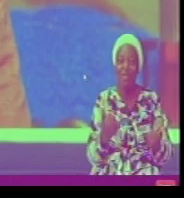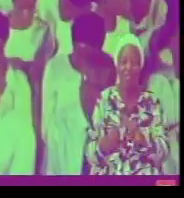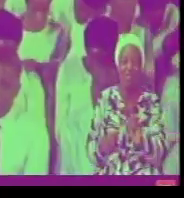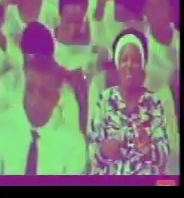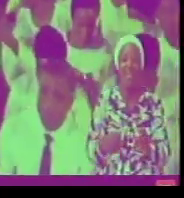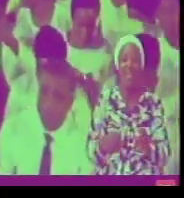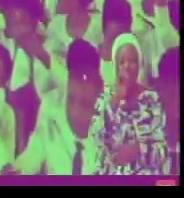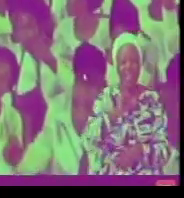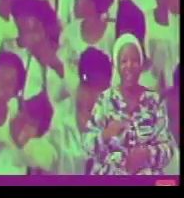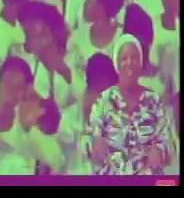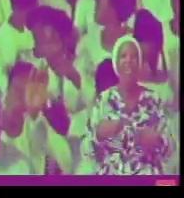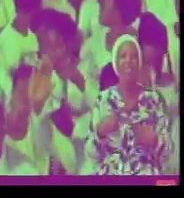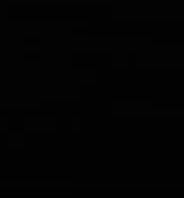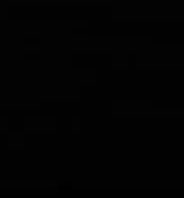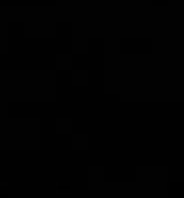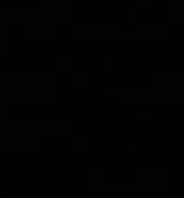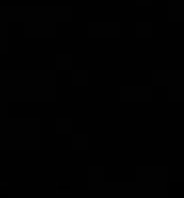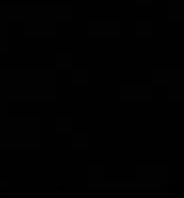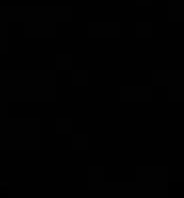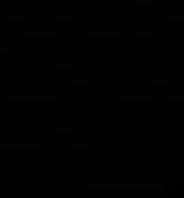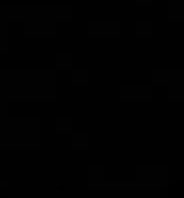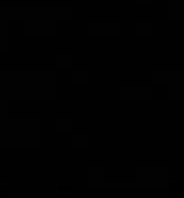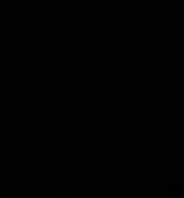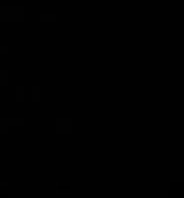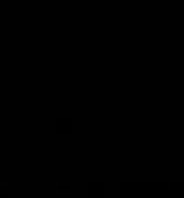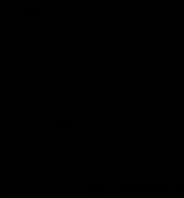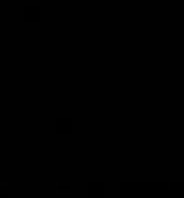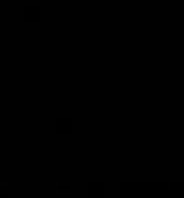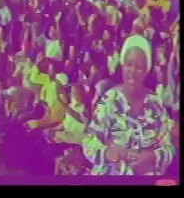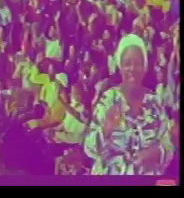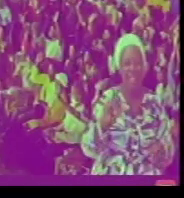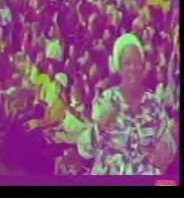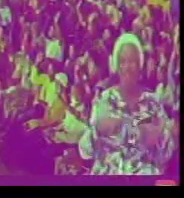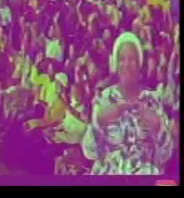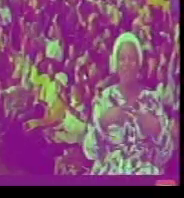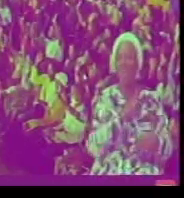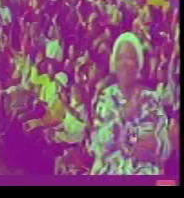New life. Where are you?